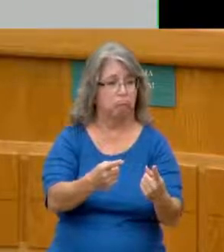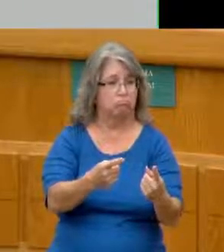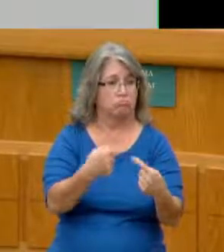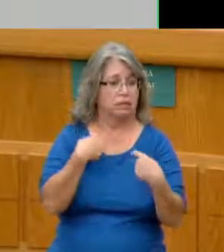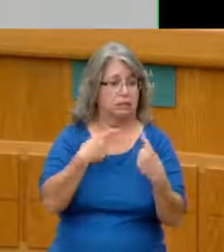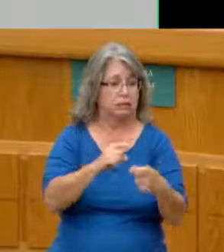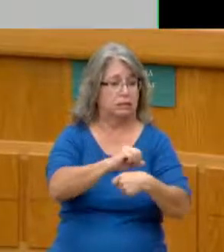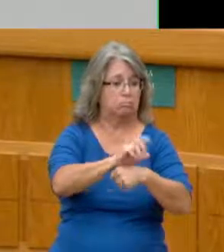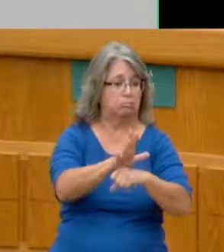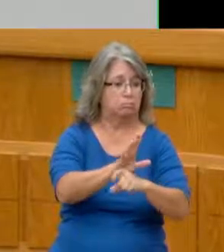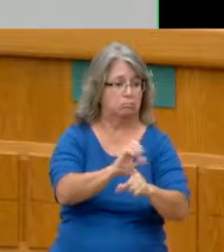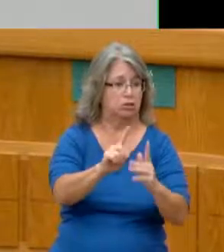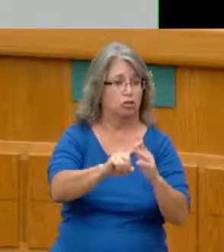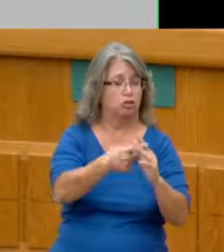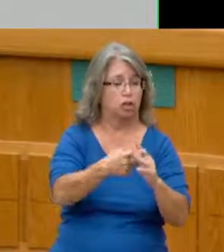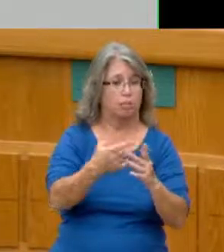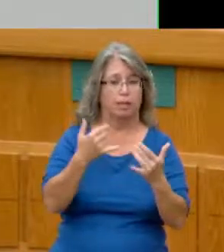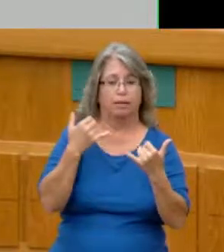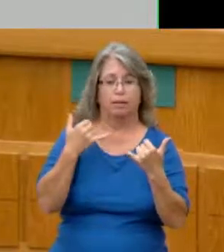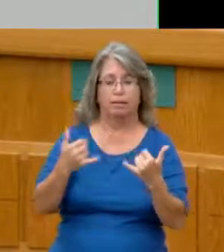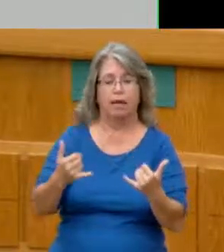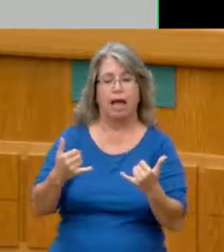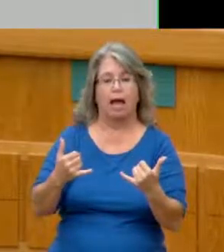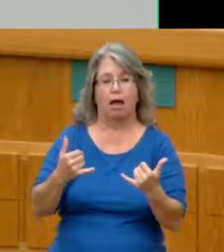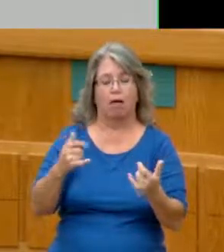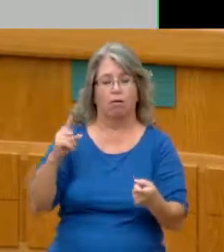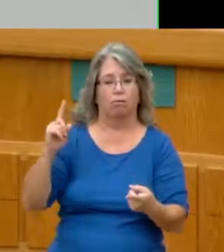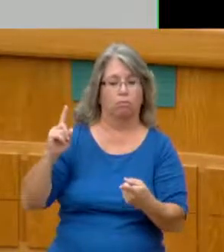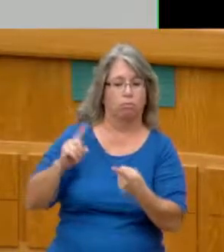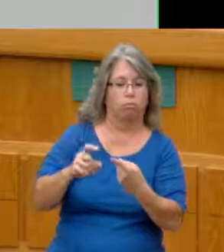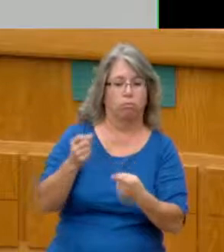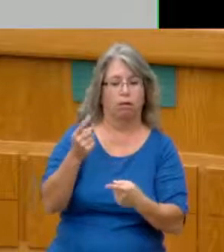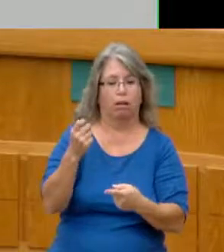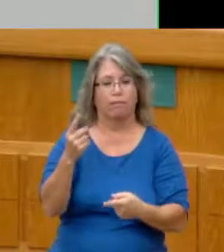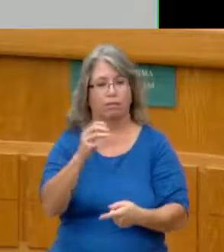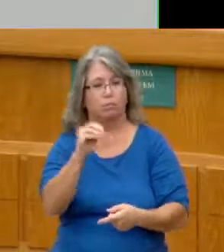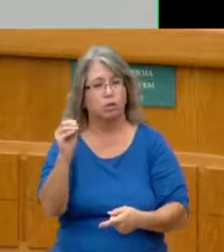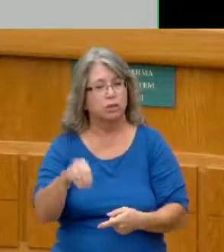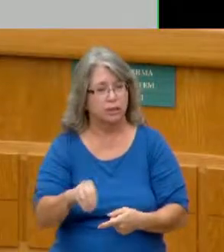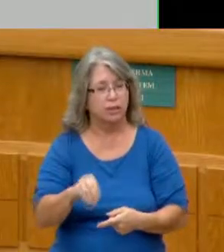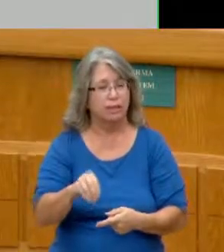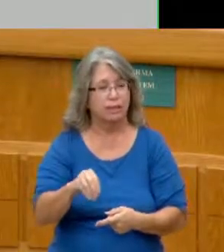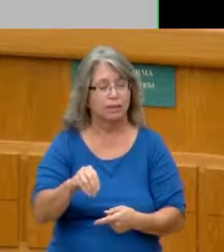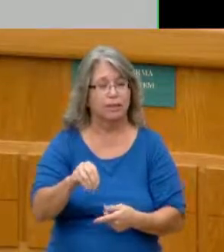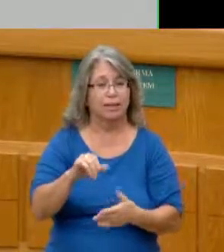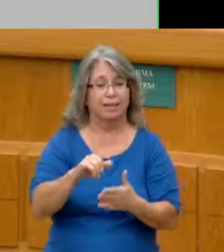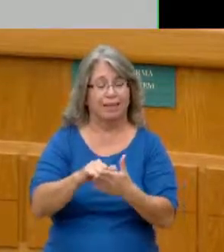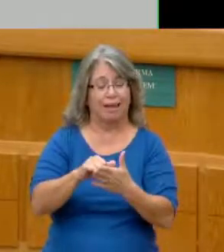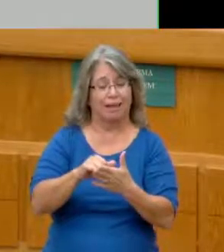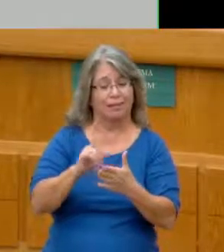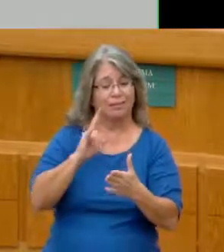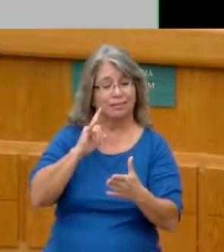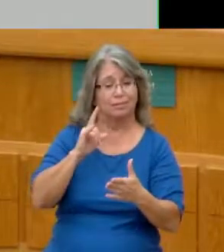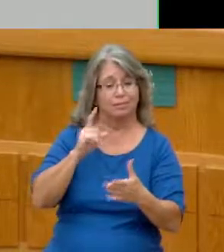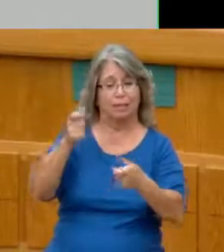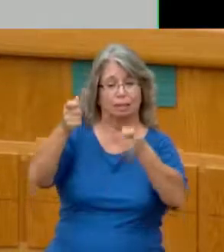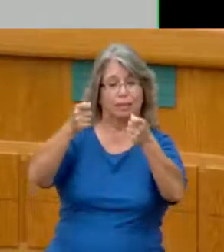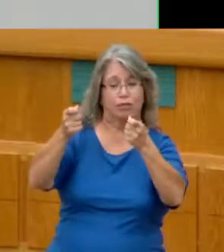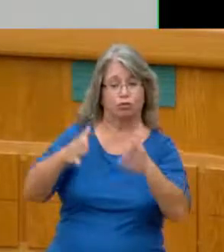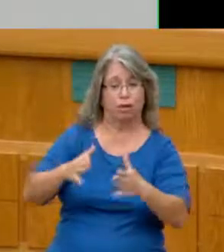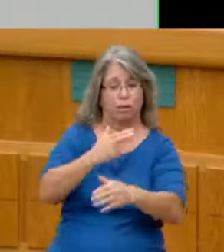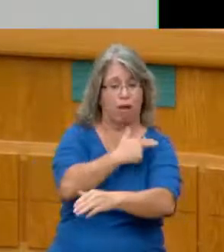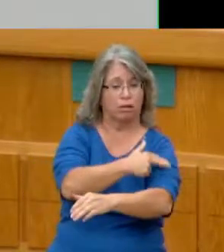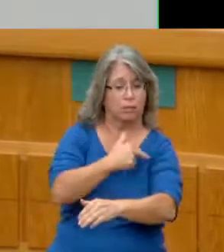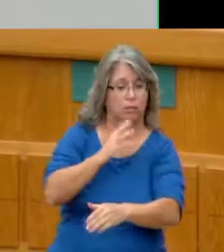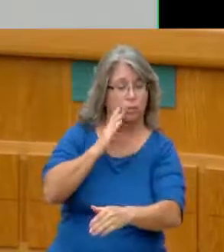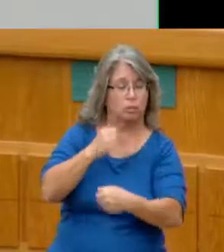we're right at 11% right now vacancy in the hospitals. This can be a decision that is made by administrators at the hospitals. It could